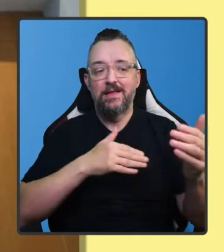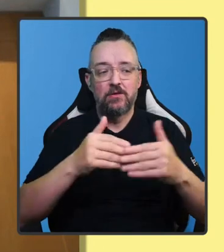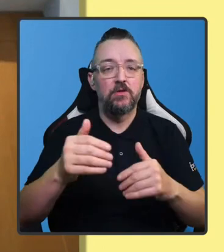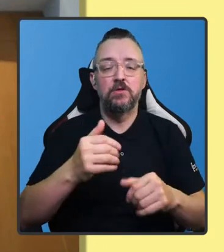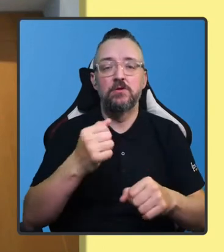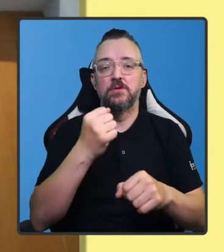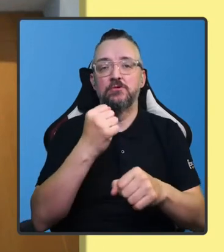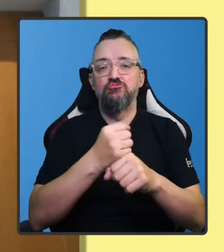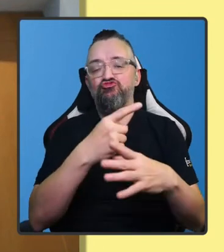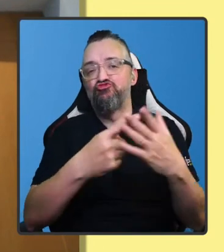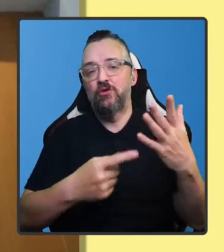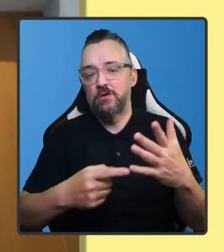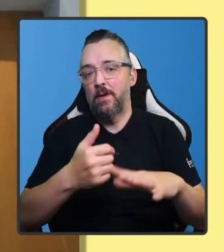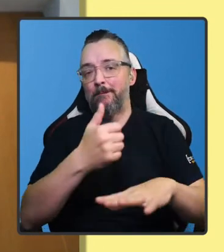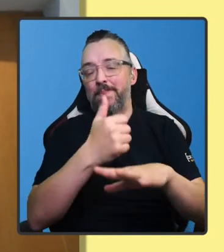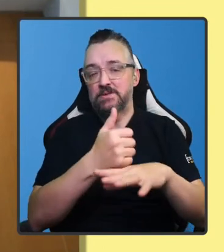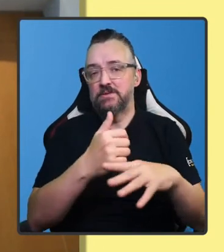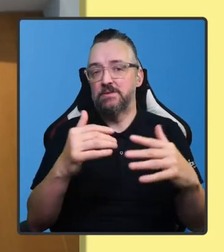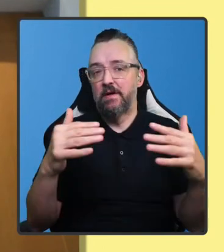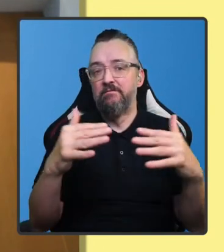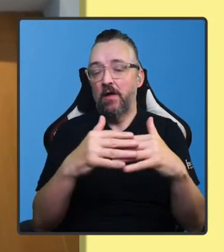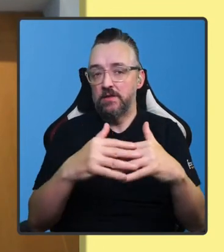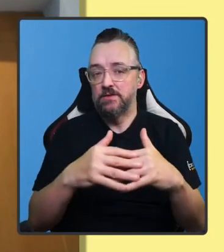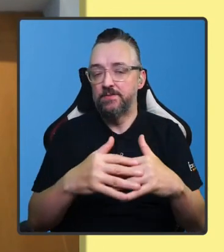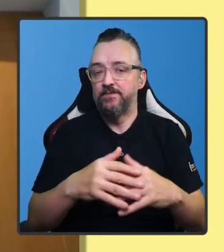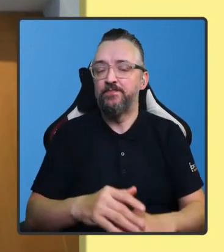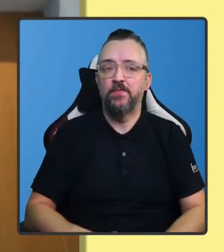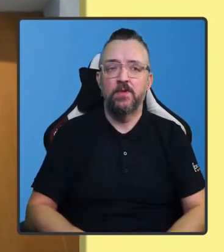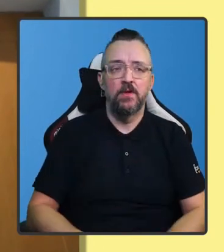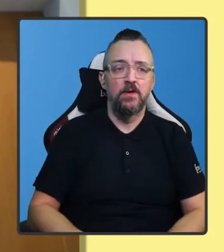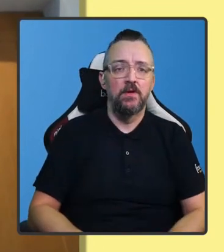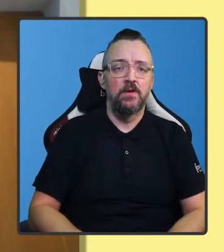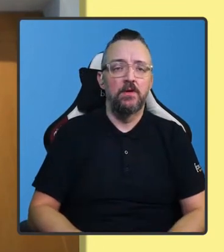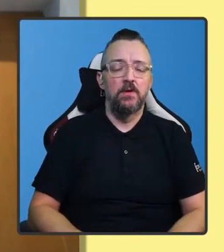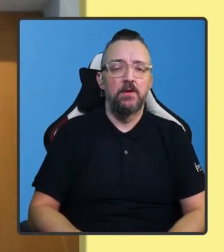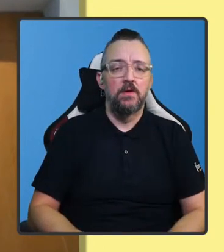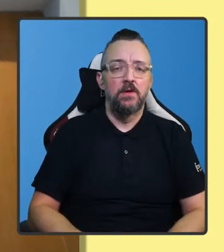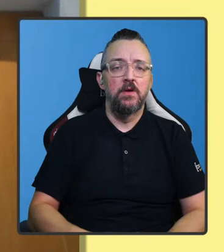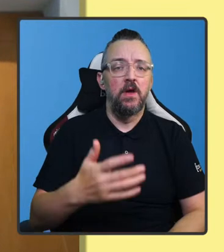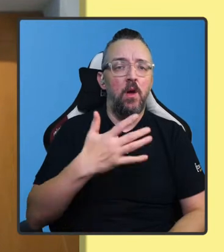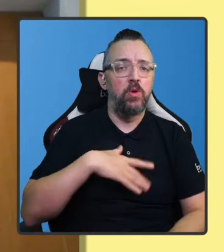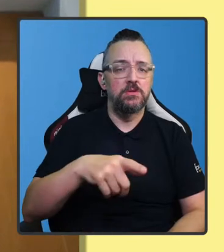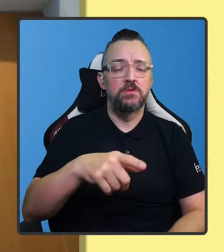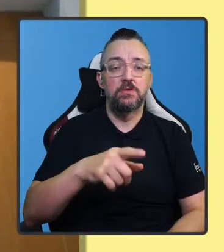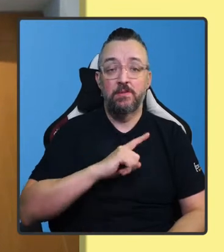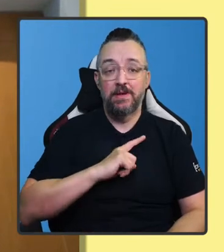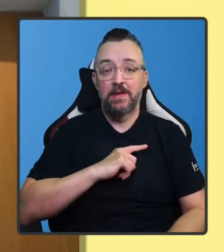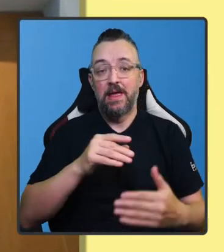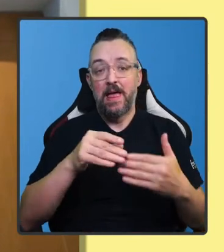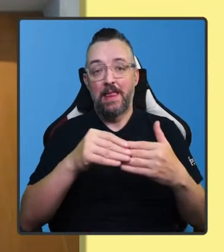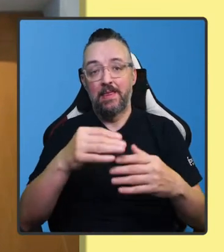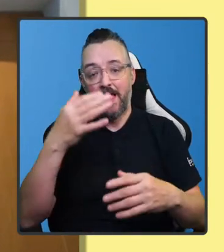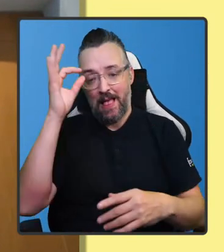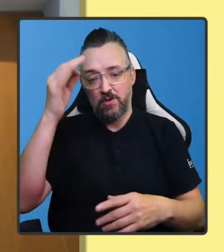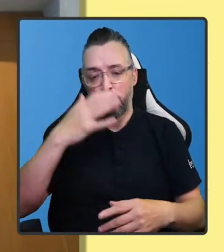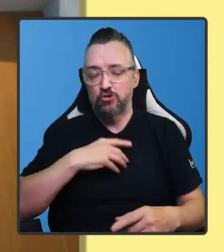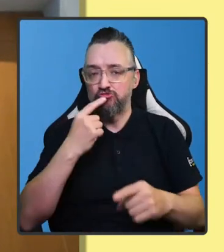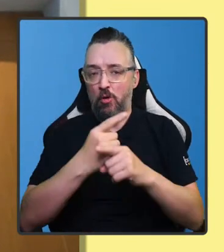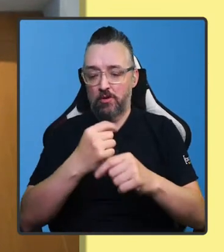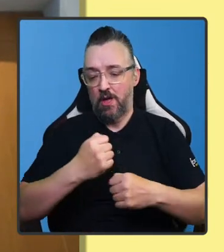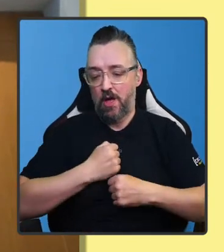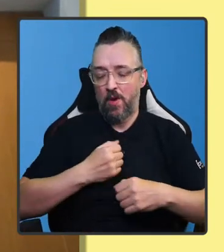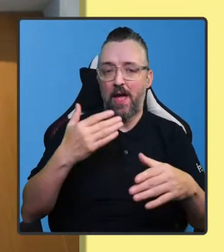violence. And I'm tempted, conference, to speak about the actions of the council that I lead. I'm tempted to talk about